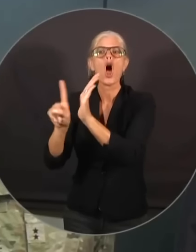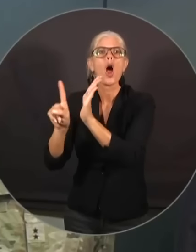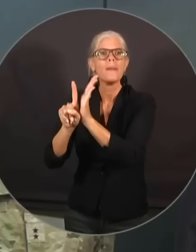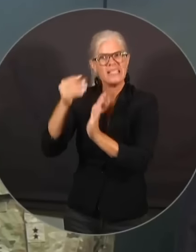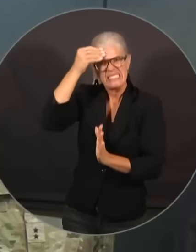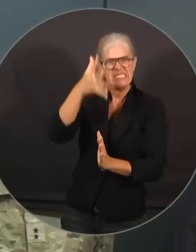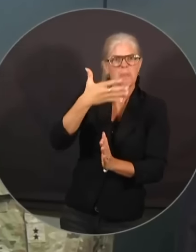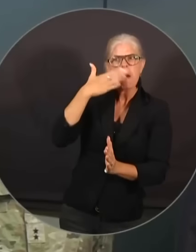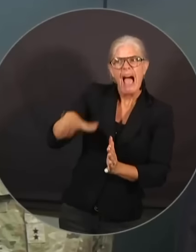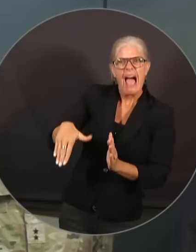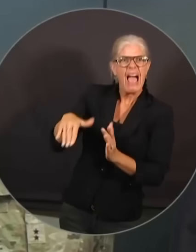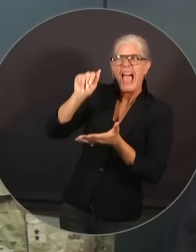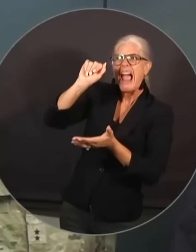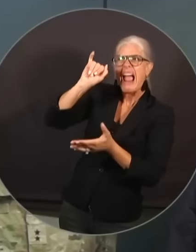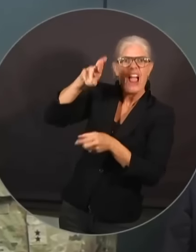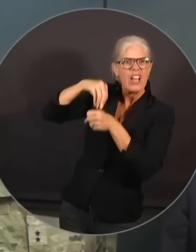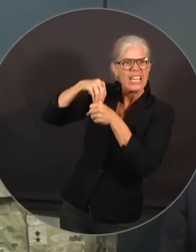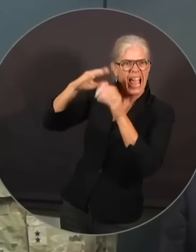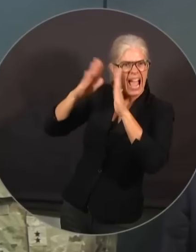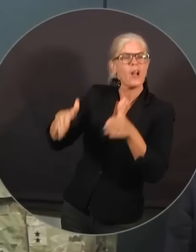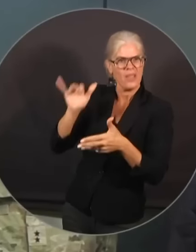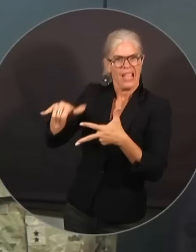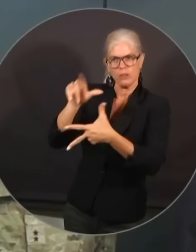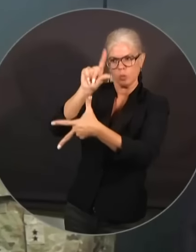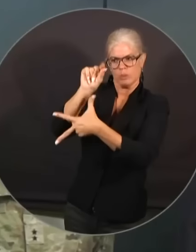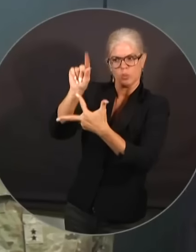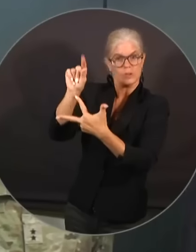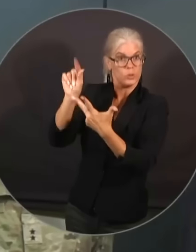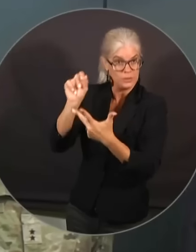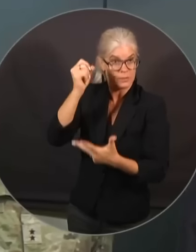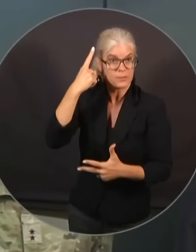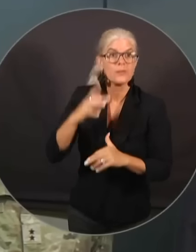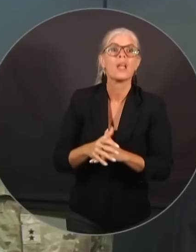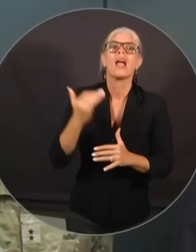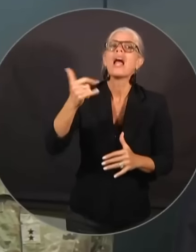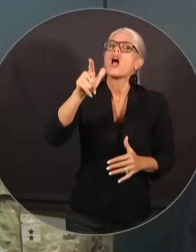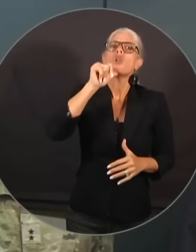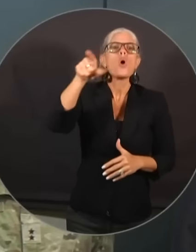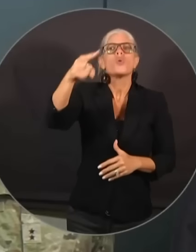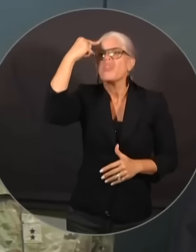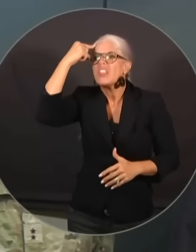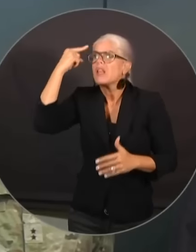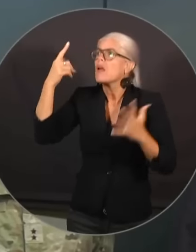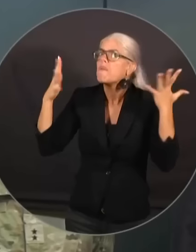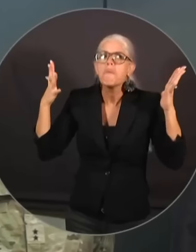when it is safe to go outside and return home. Do not venture out.